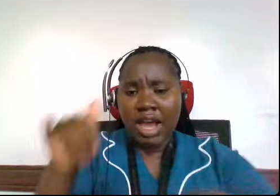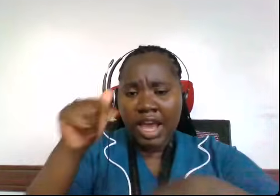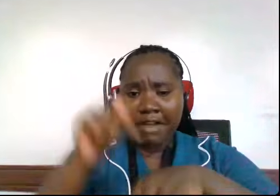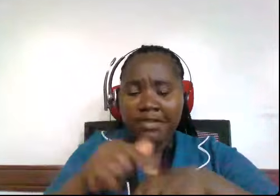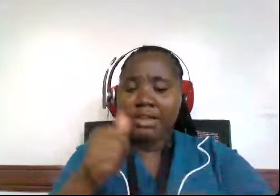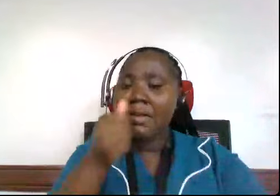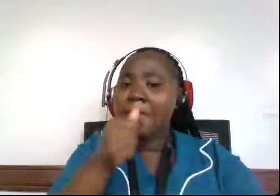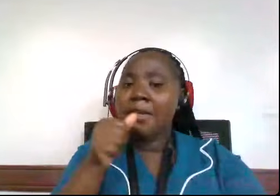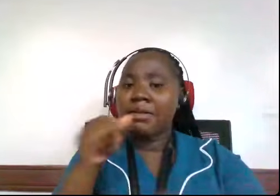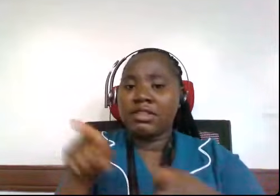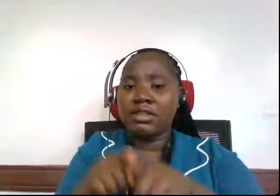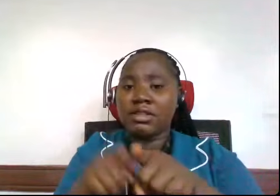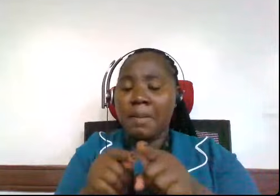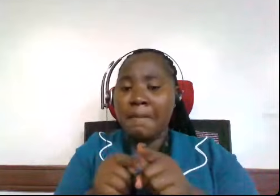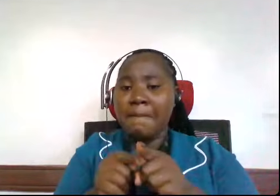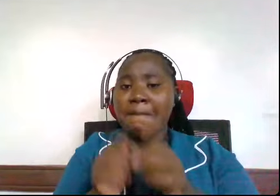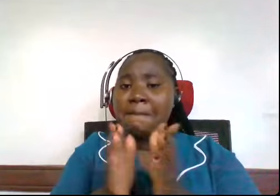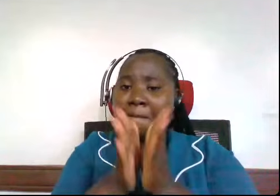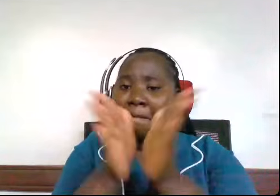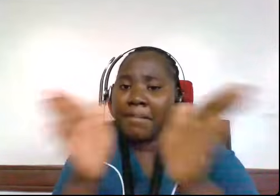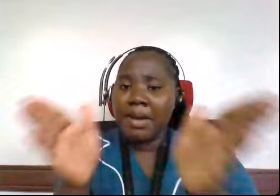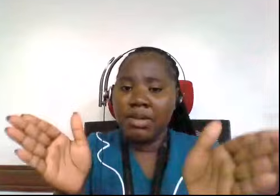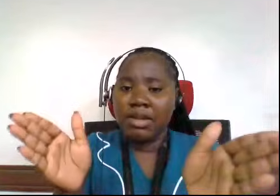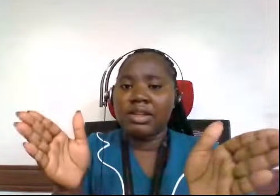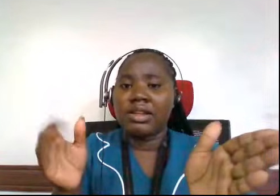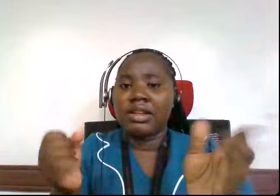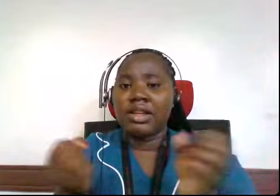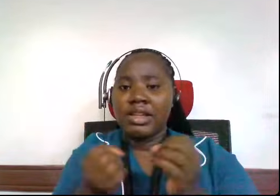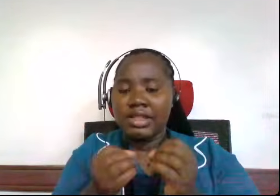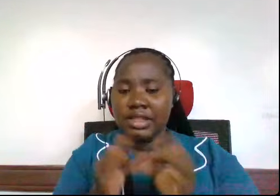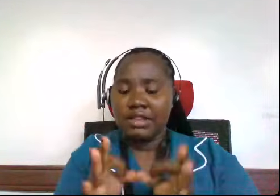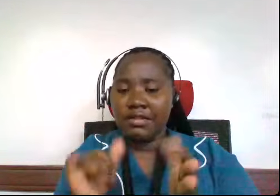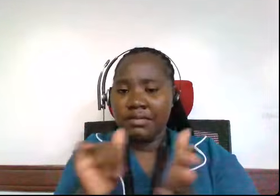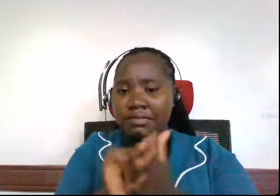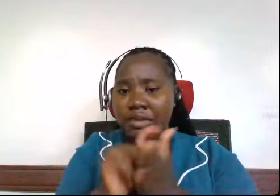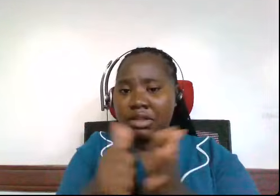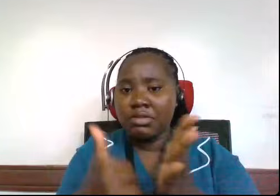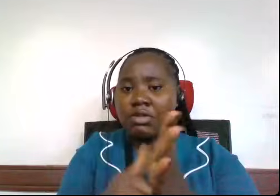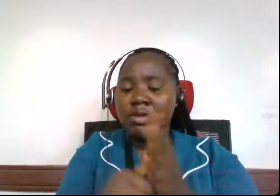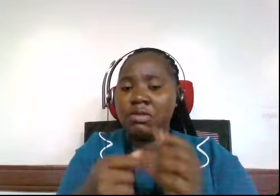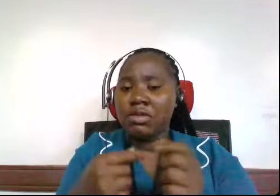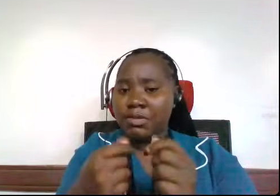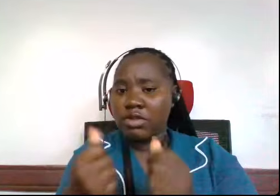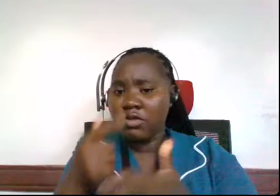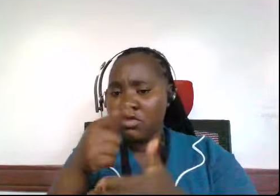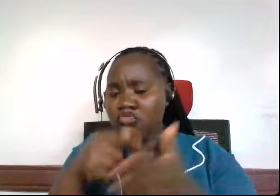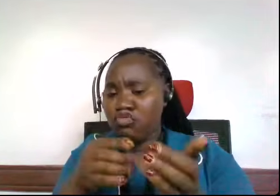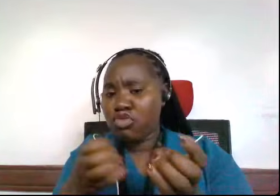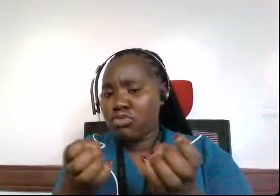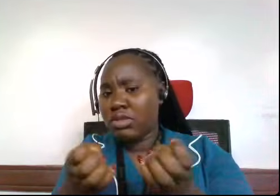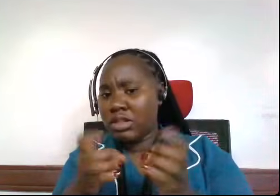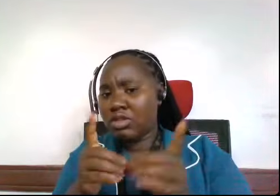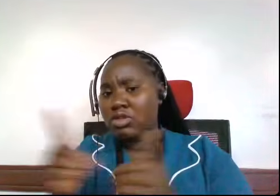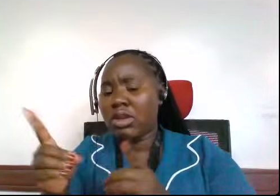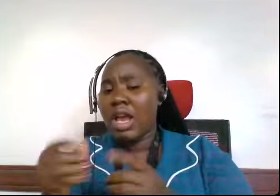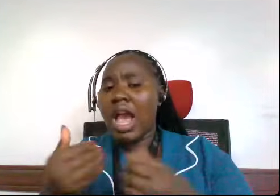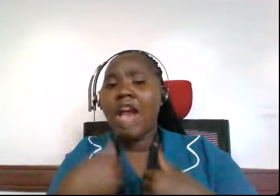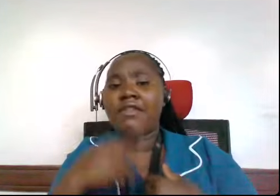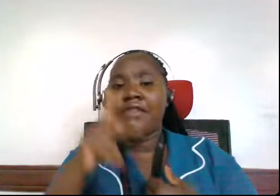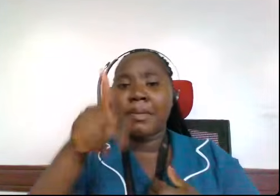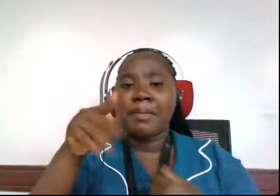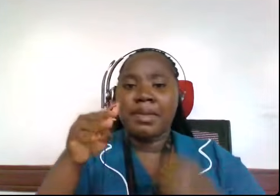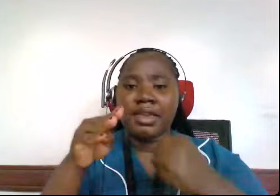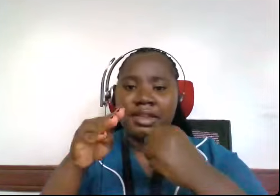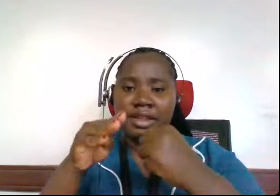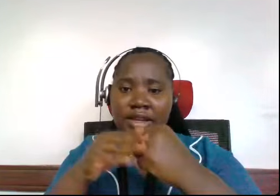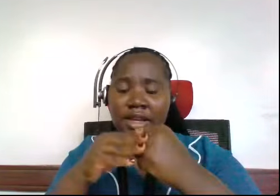just let your employer reach out to the account manager and the issue will be resolved. So what you need to do is ensure you keep your P9 well, because remember